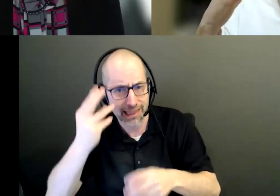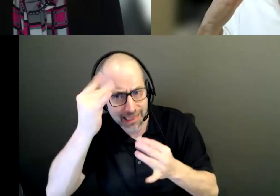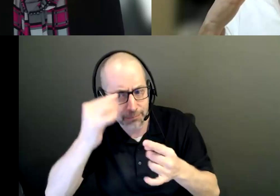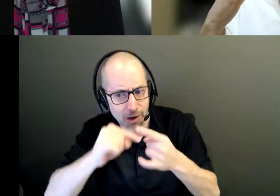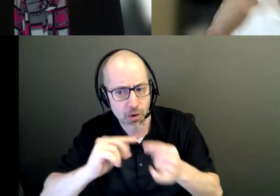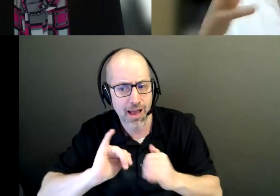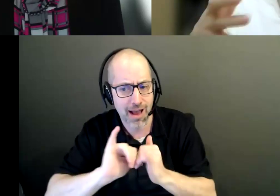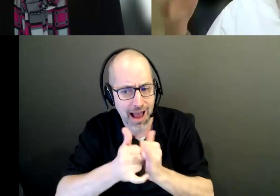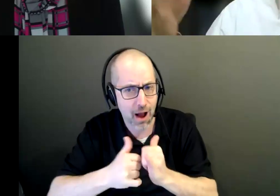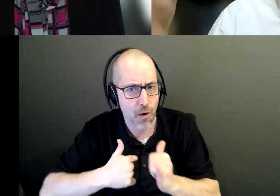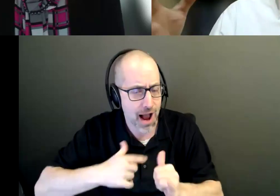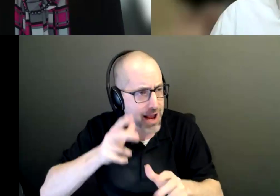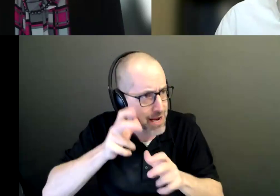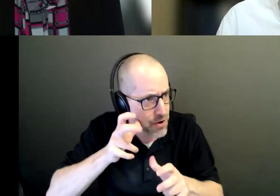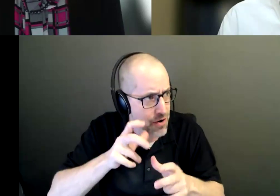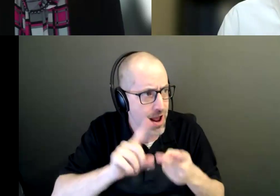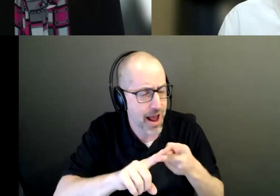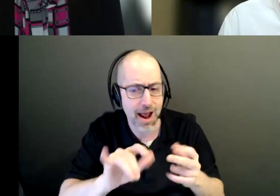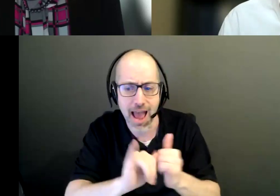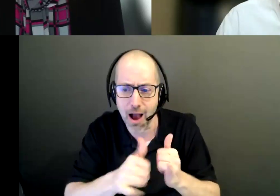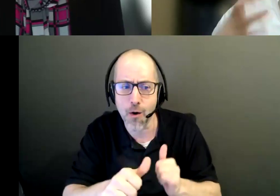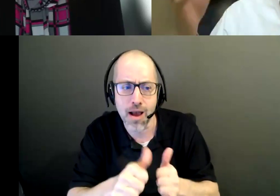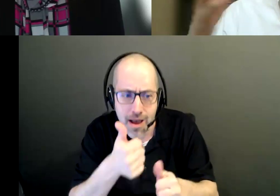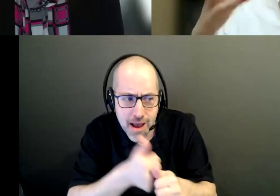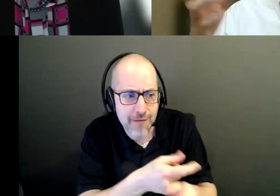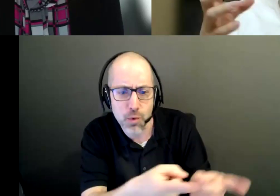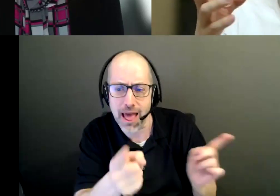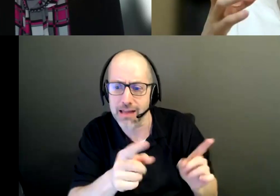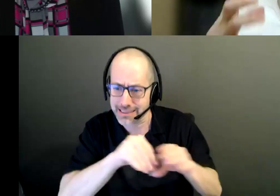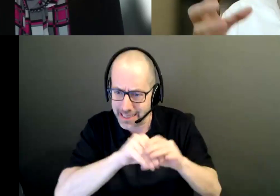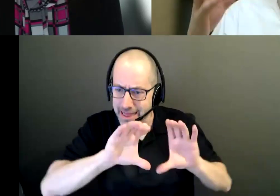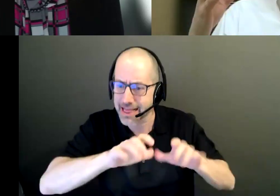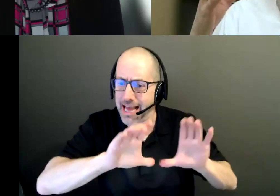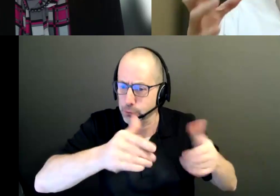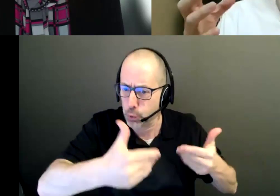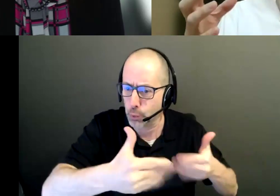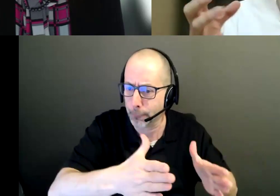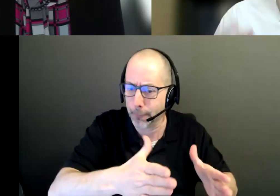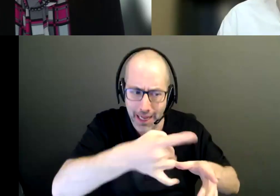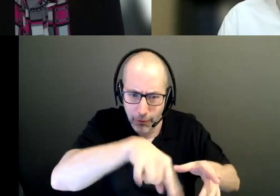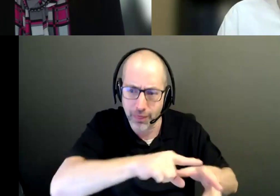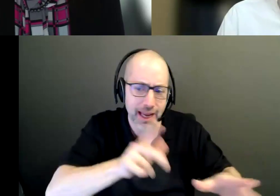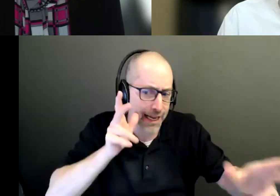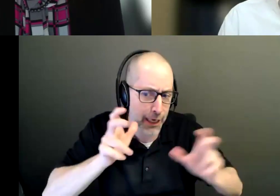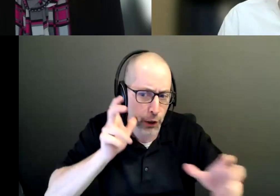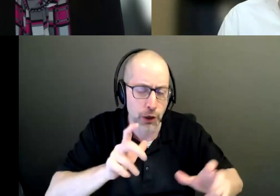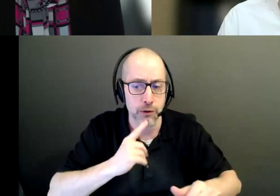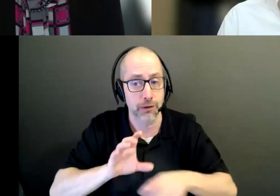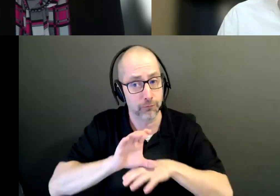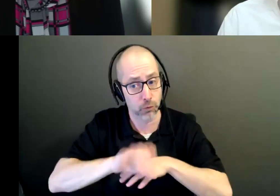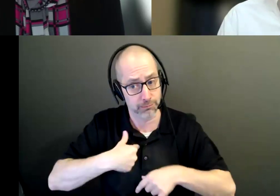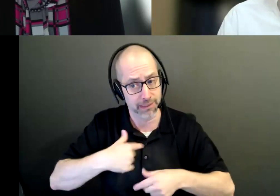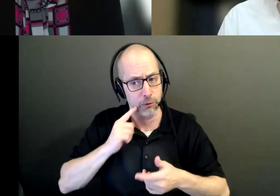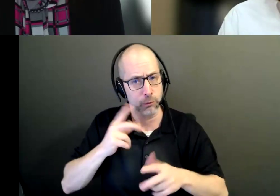but how everyone else hears in the classroom. And that together worked out to be a good acoustic environment